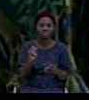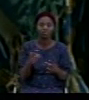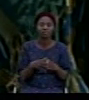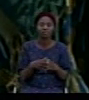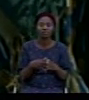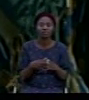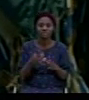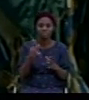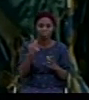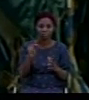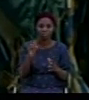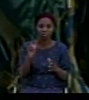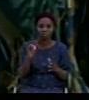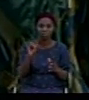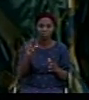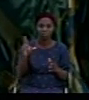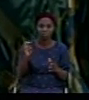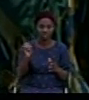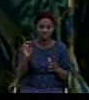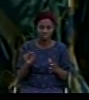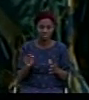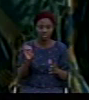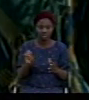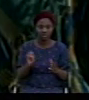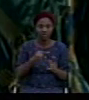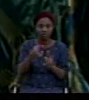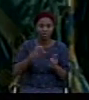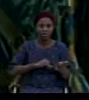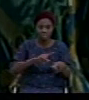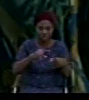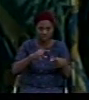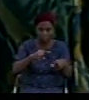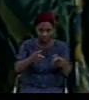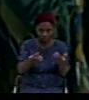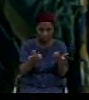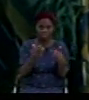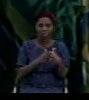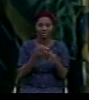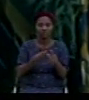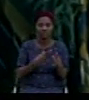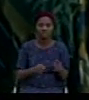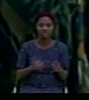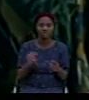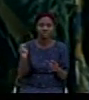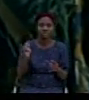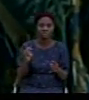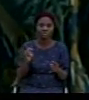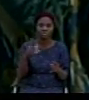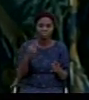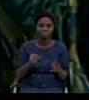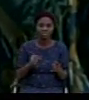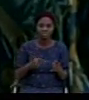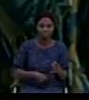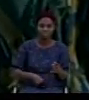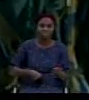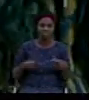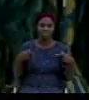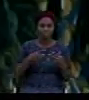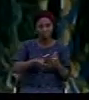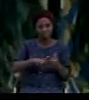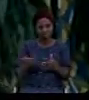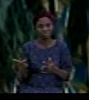When I came back from the toilet, the pain was no more. The stomach pain was disappeared. Praise the Lord.